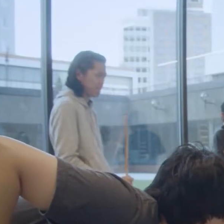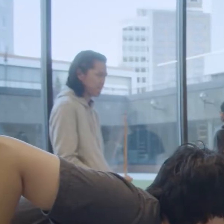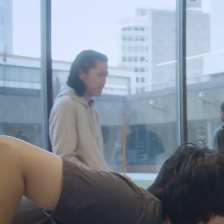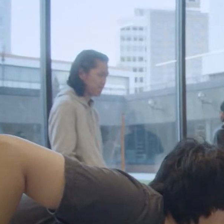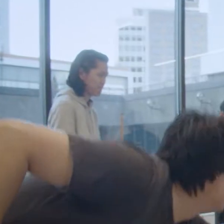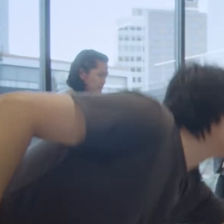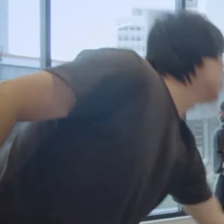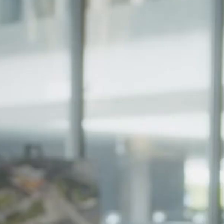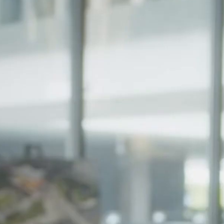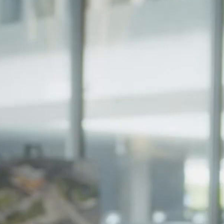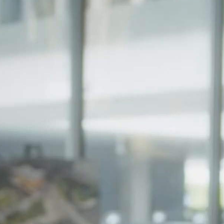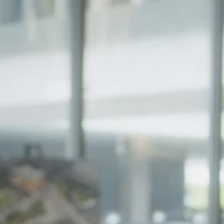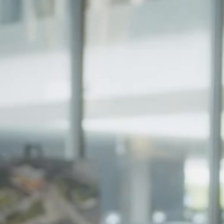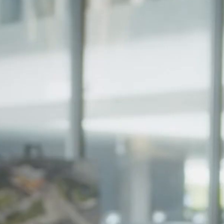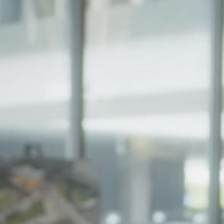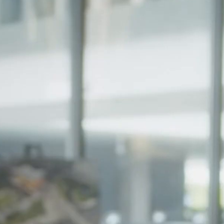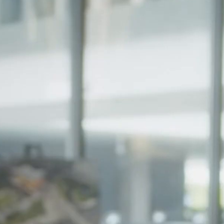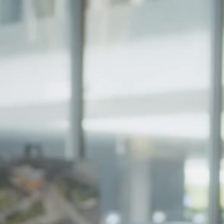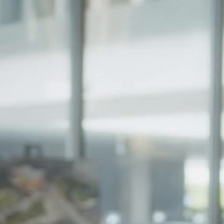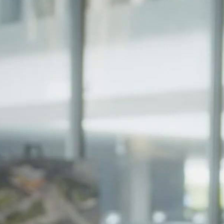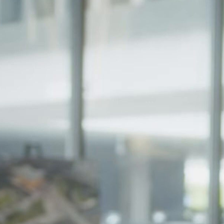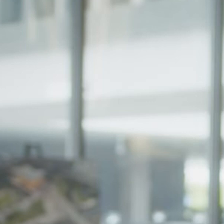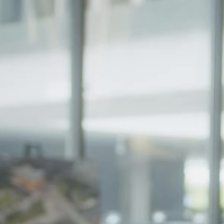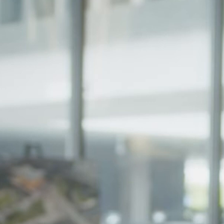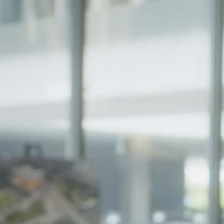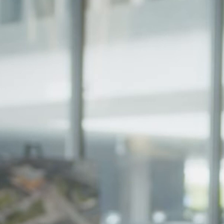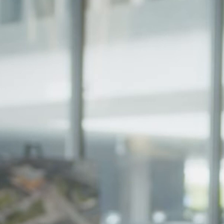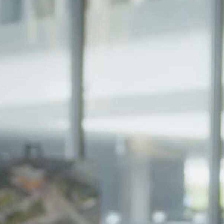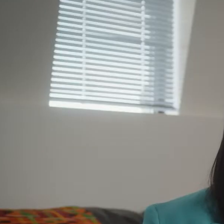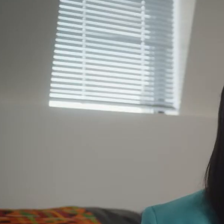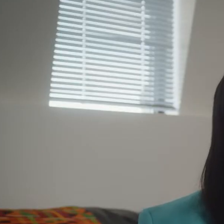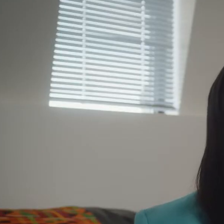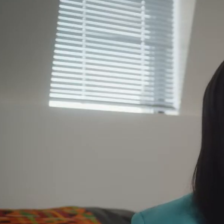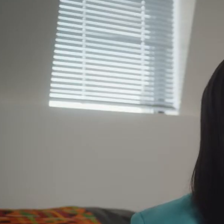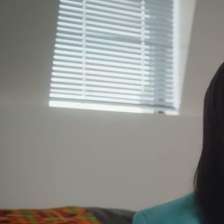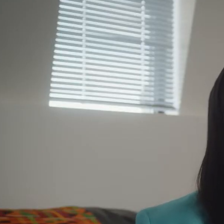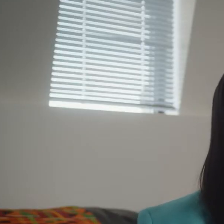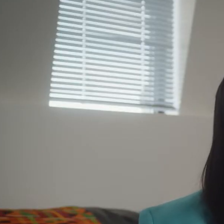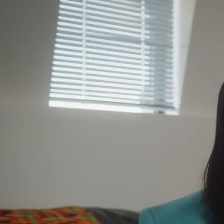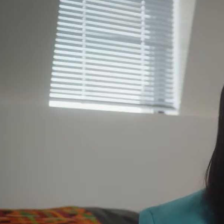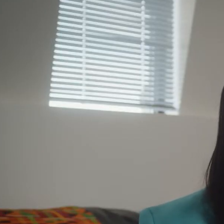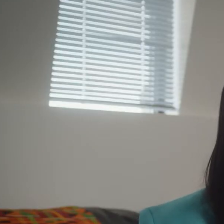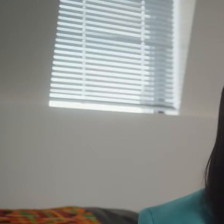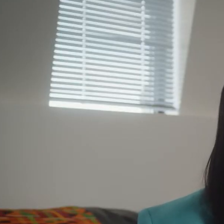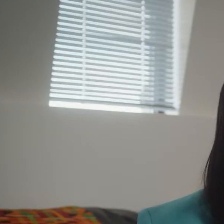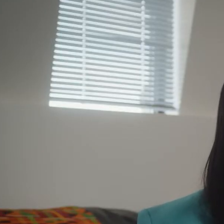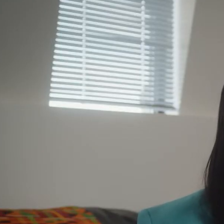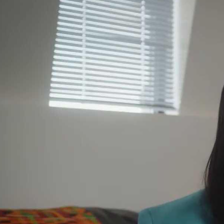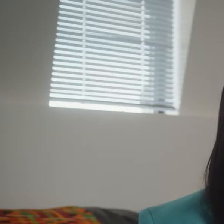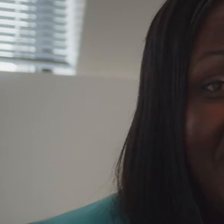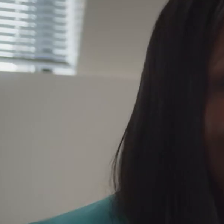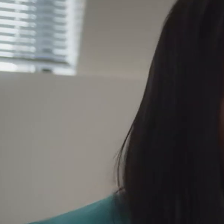probably 450. You bring that energy downtown, it's transformational. Our work is to enable African Americans,